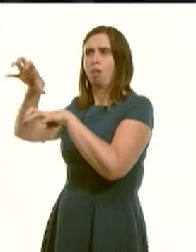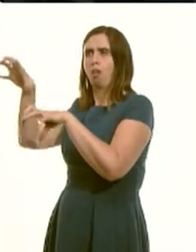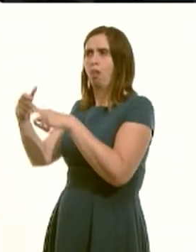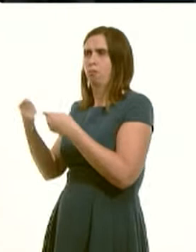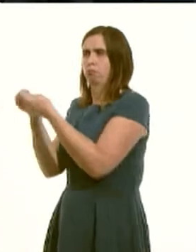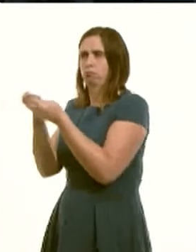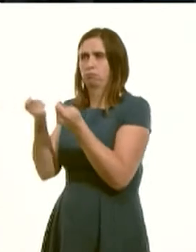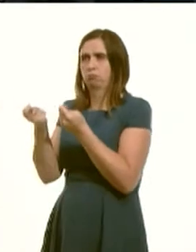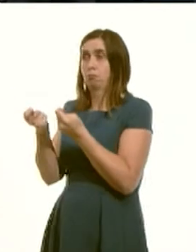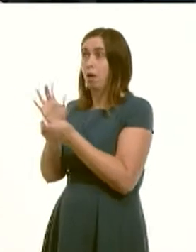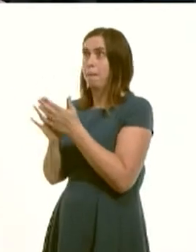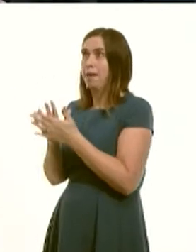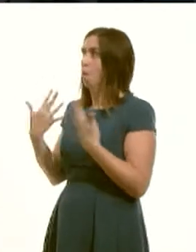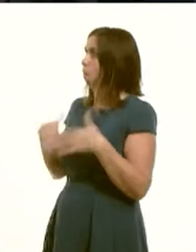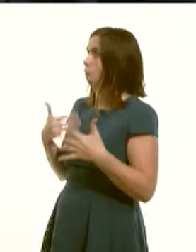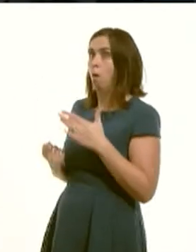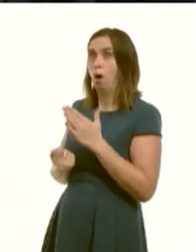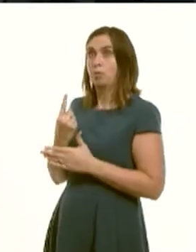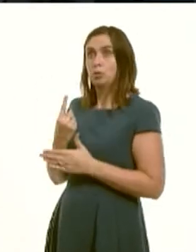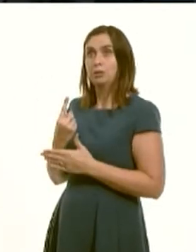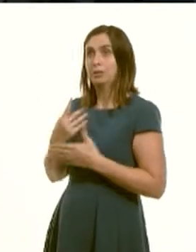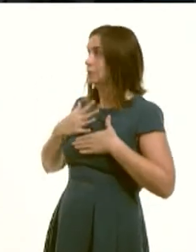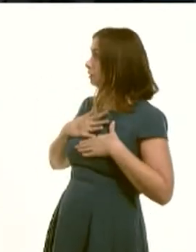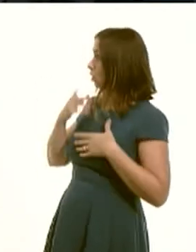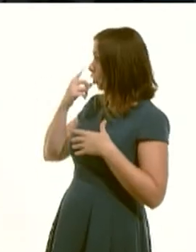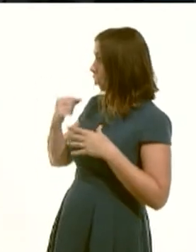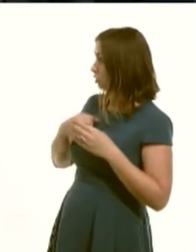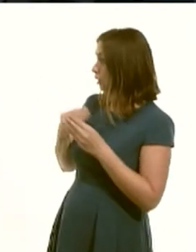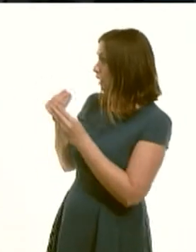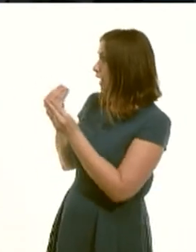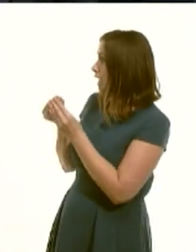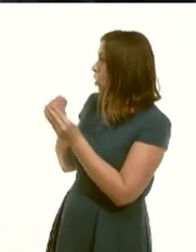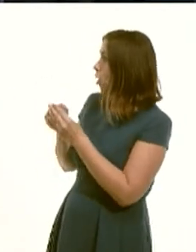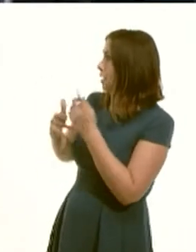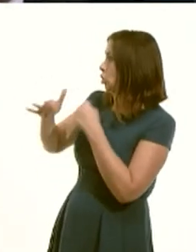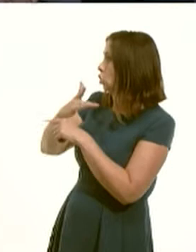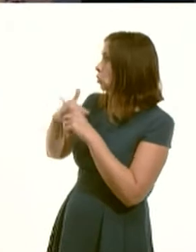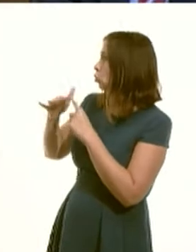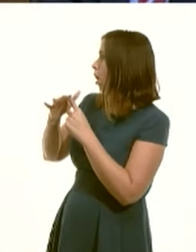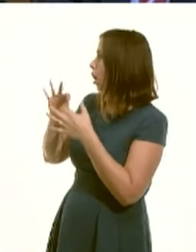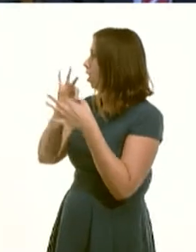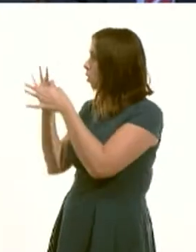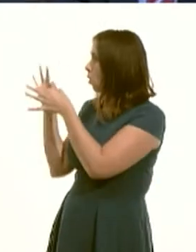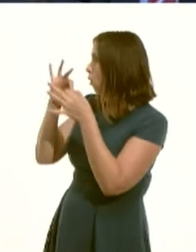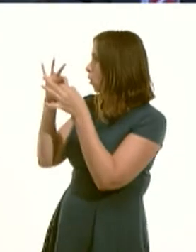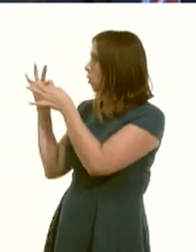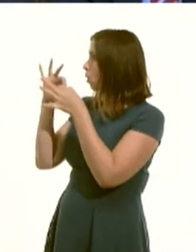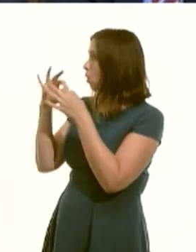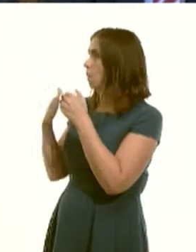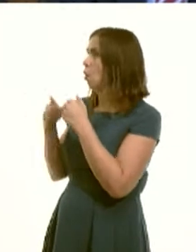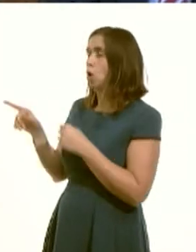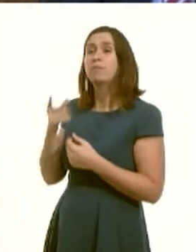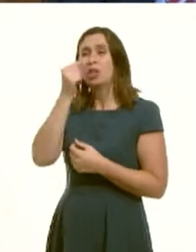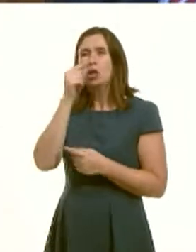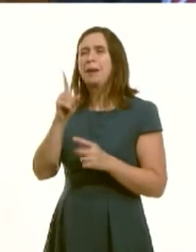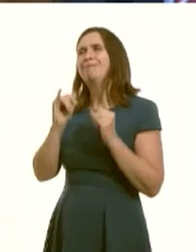to tremendous new opportunities for joint economic and social cooperation? It might well do that at the moment. It's difficult to